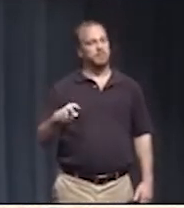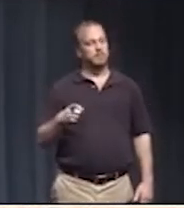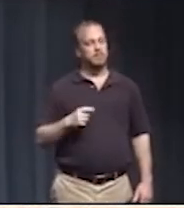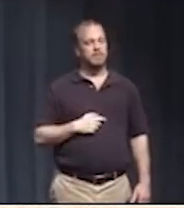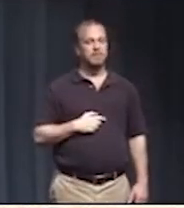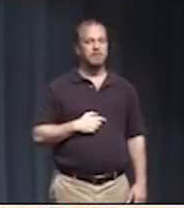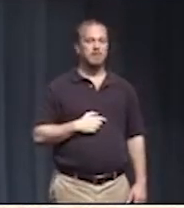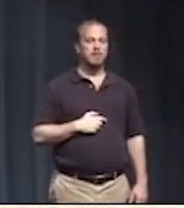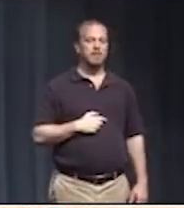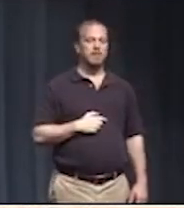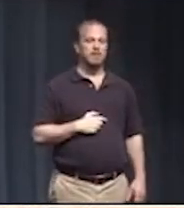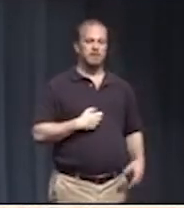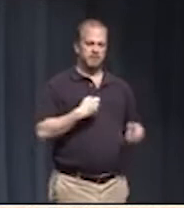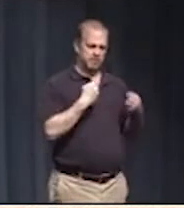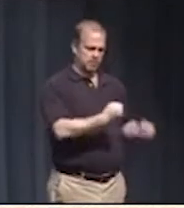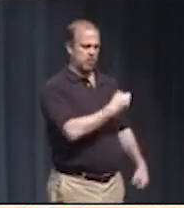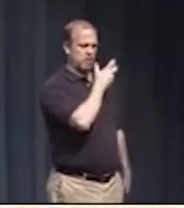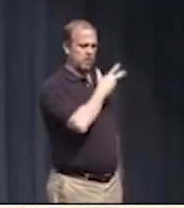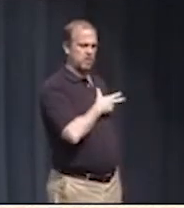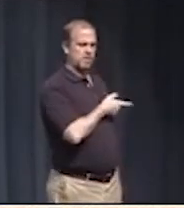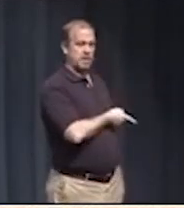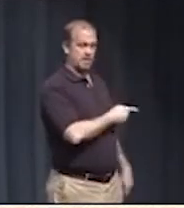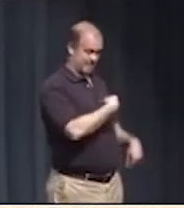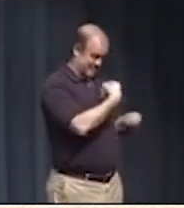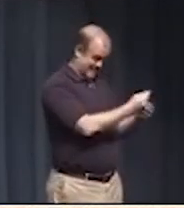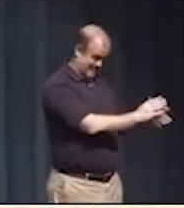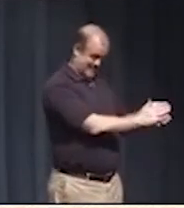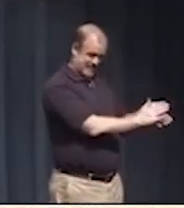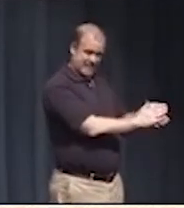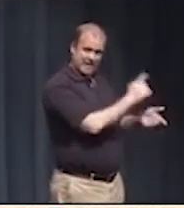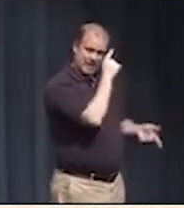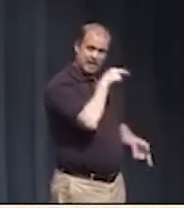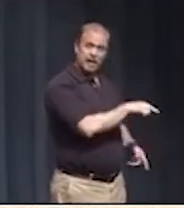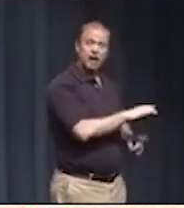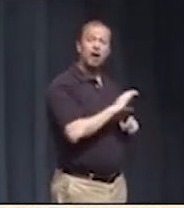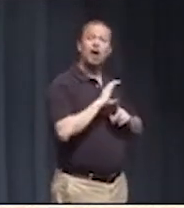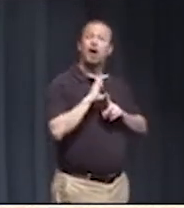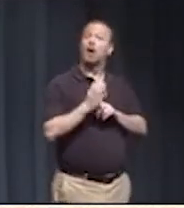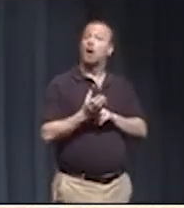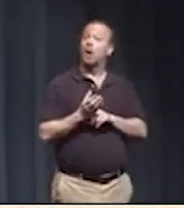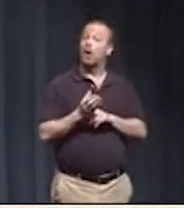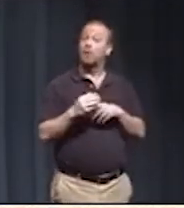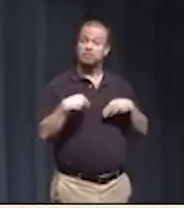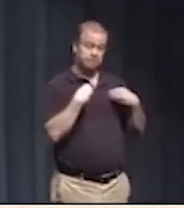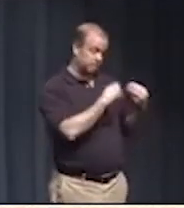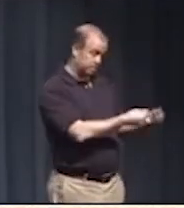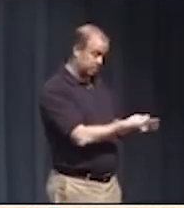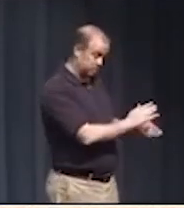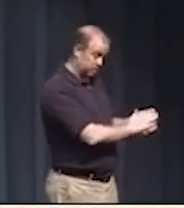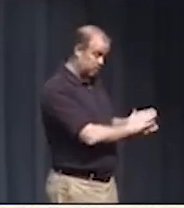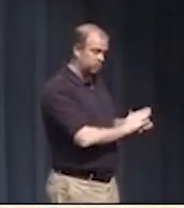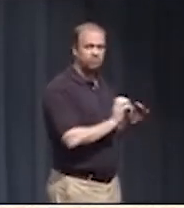But very, very strong women who don't get credit because the culture doesn't allow it.